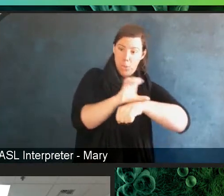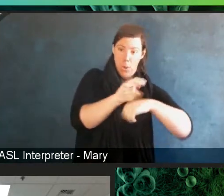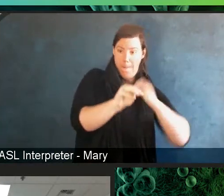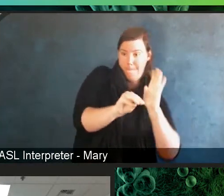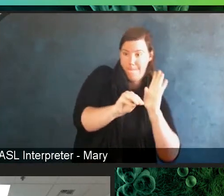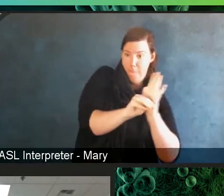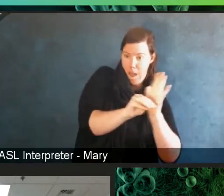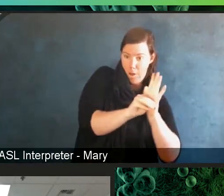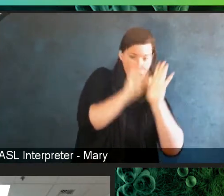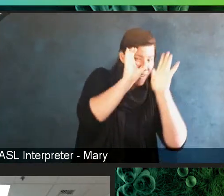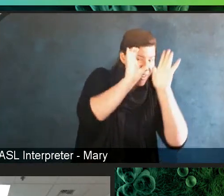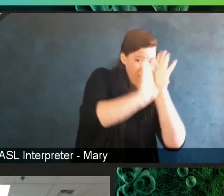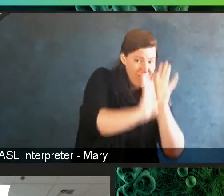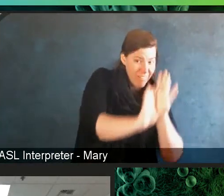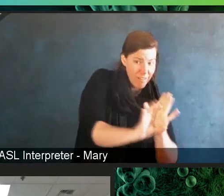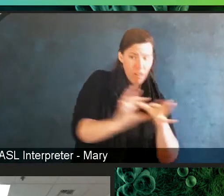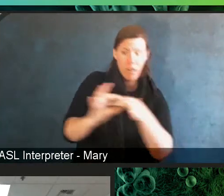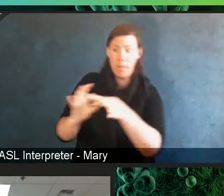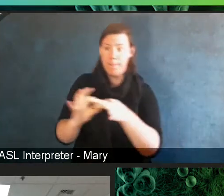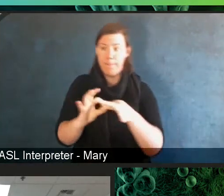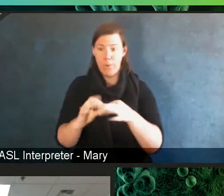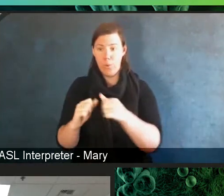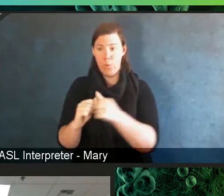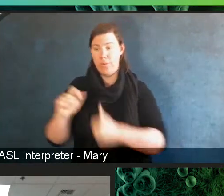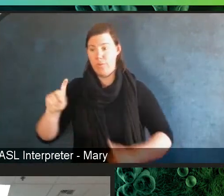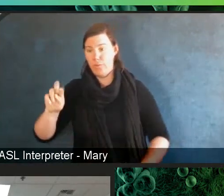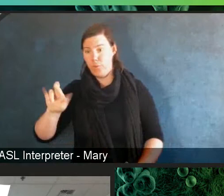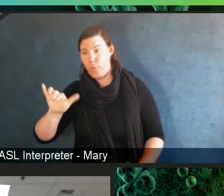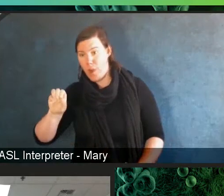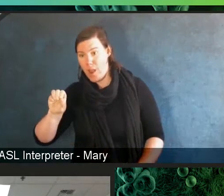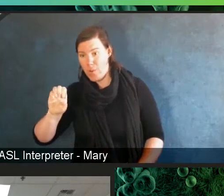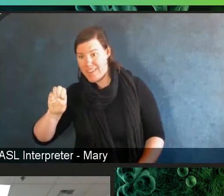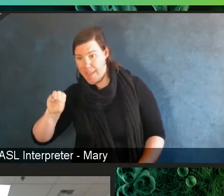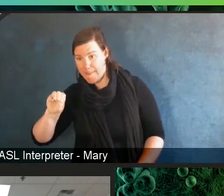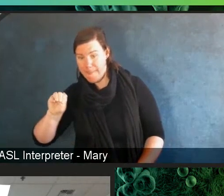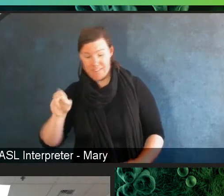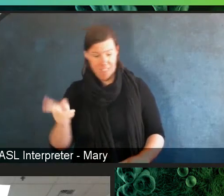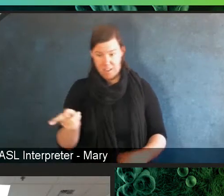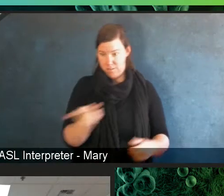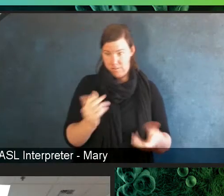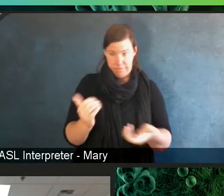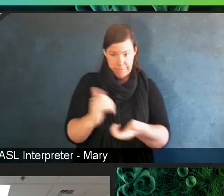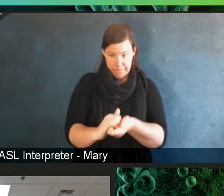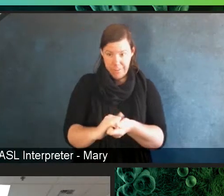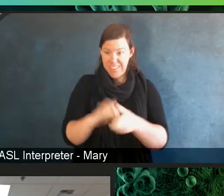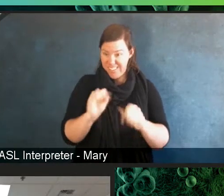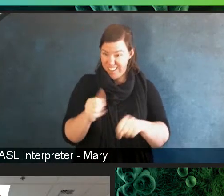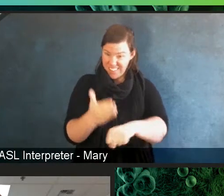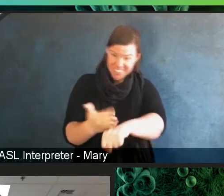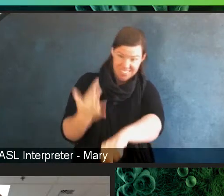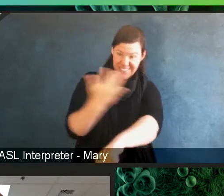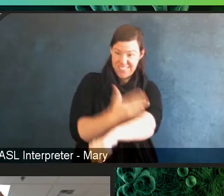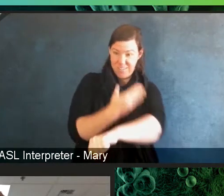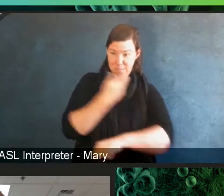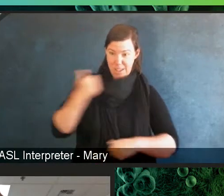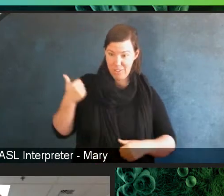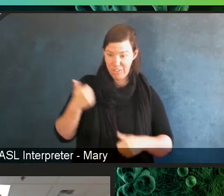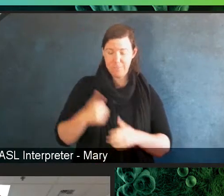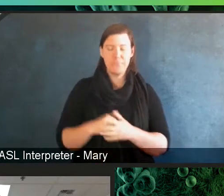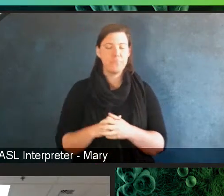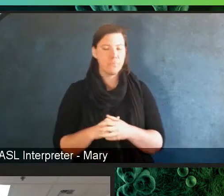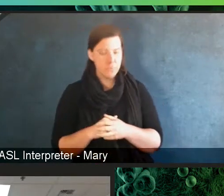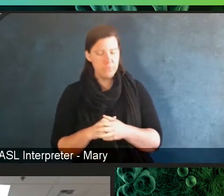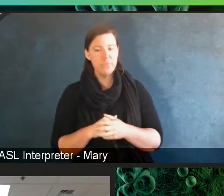Yeah, so I think that CryoEM is pretty closely linked to many computational